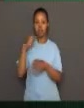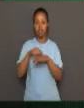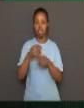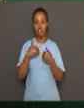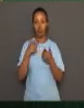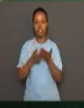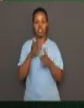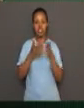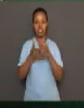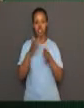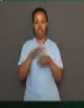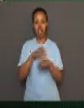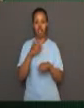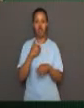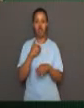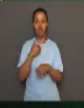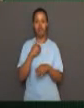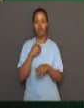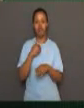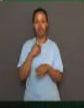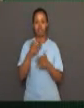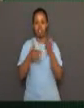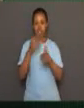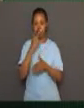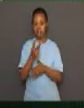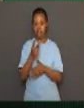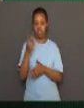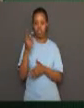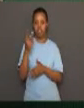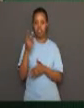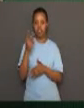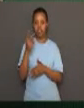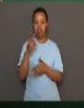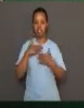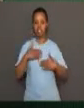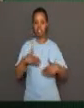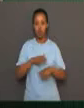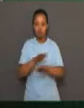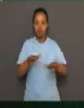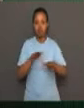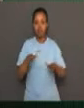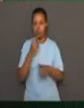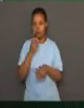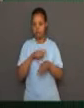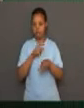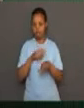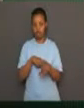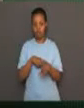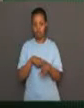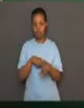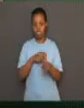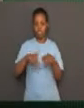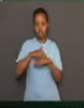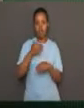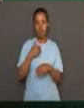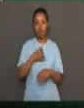stage. When reptiles started laying their eggs with new hard shells on land, the embryos